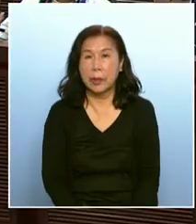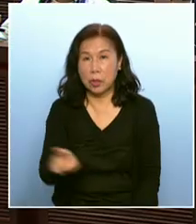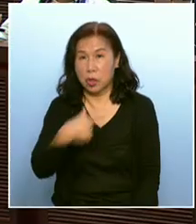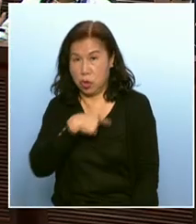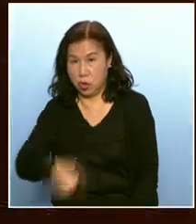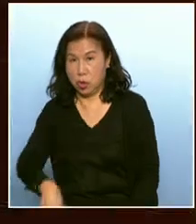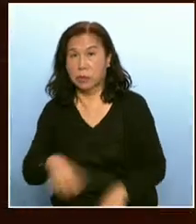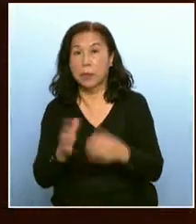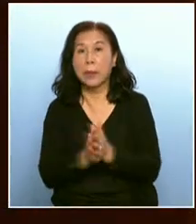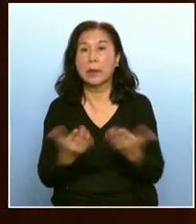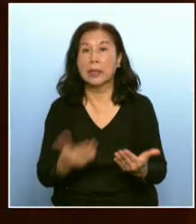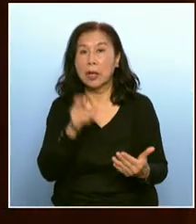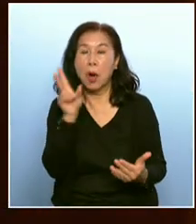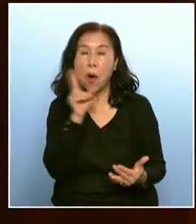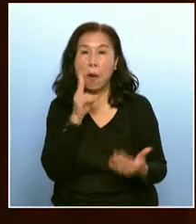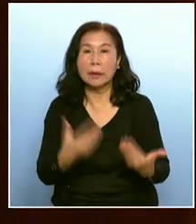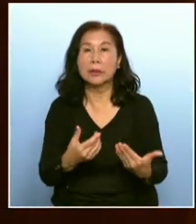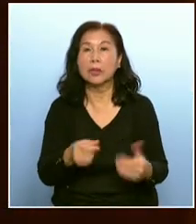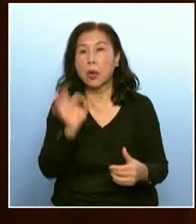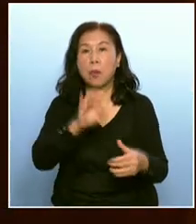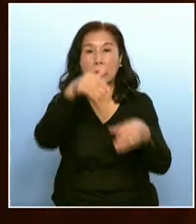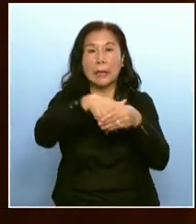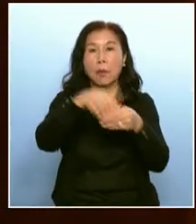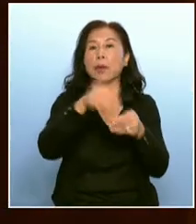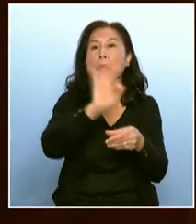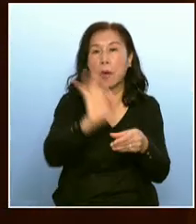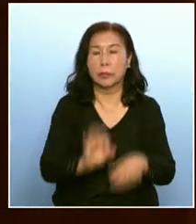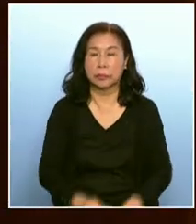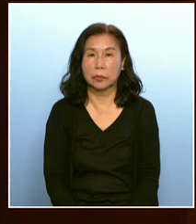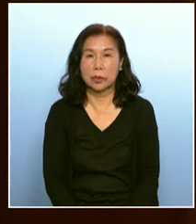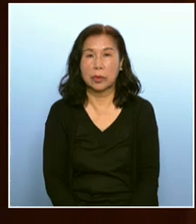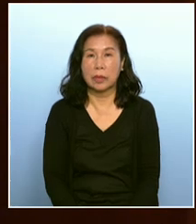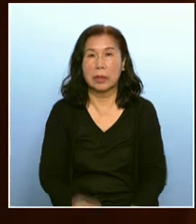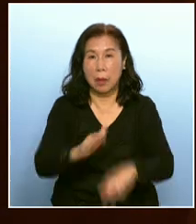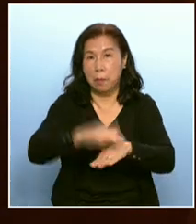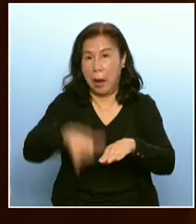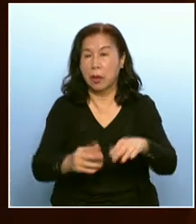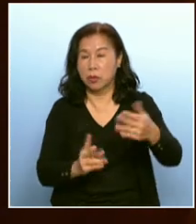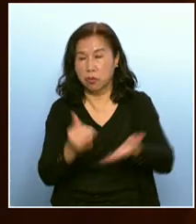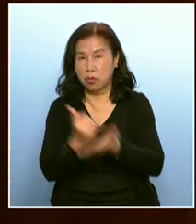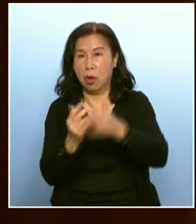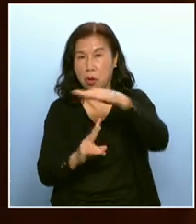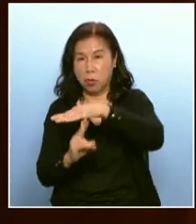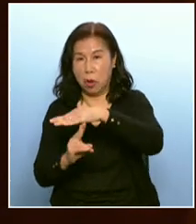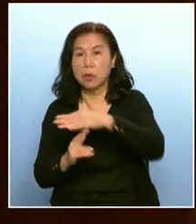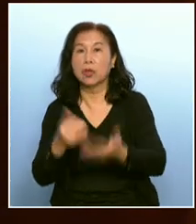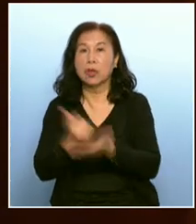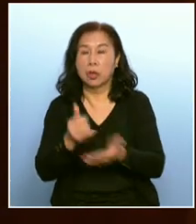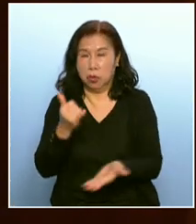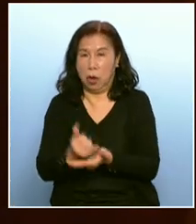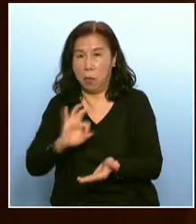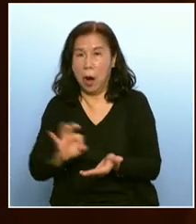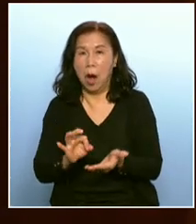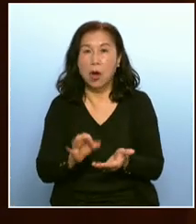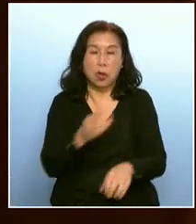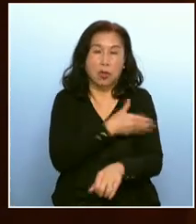count those ballots. That means the ballot of that particular member would